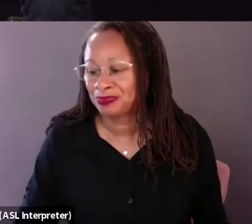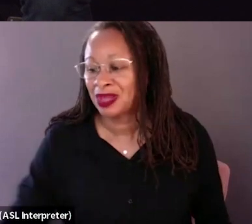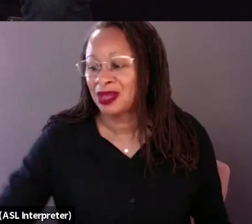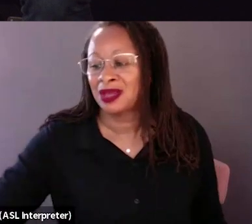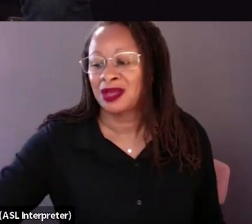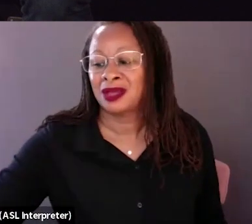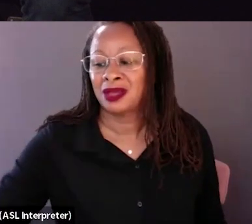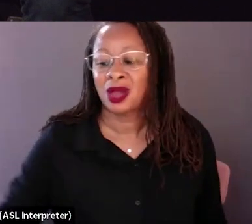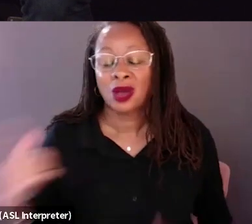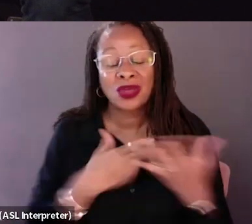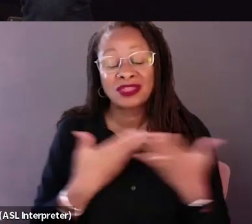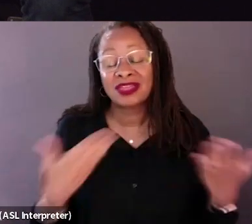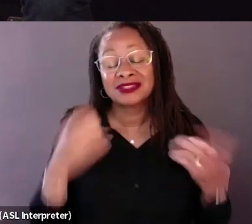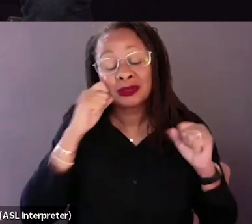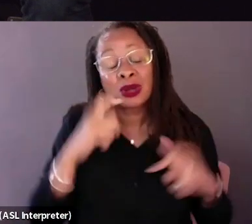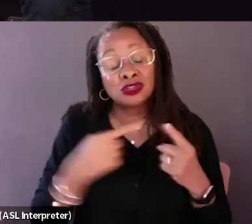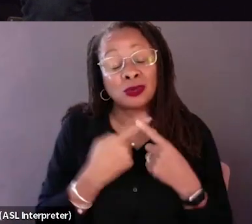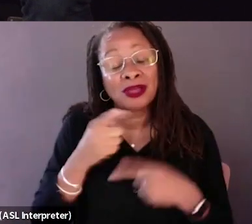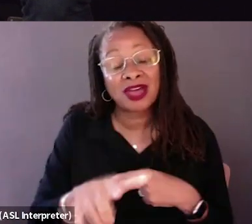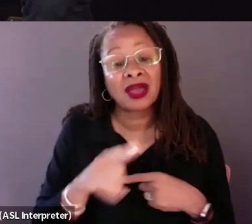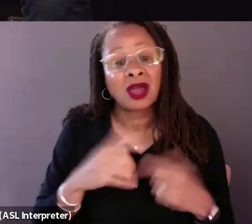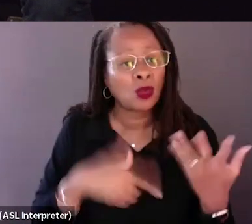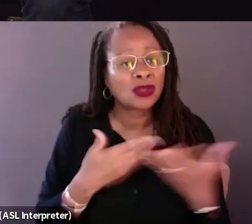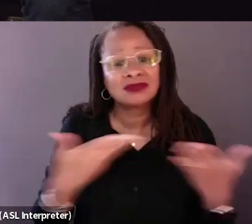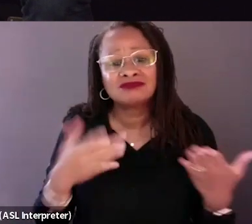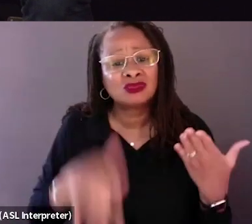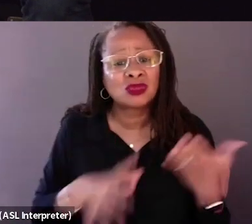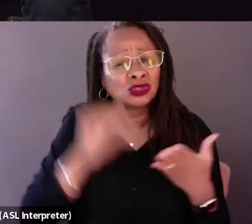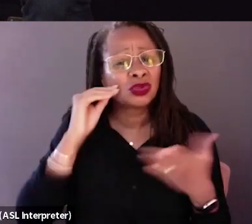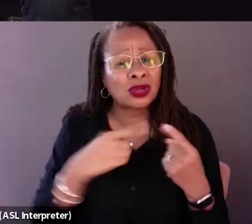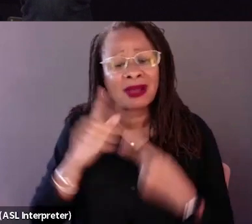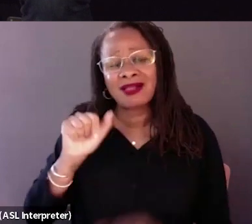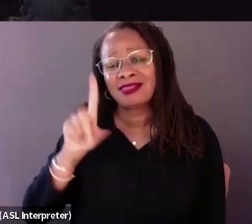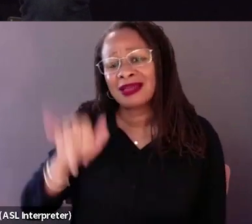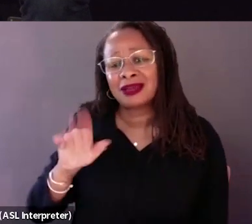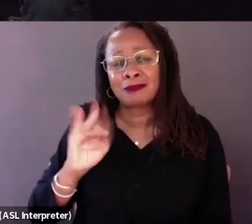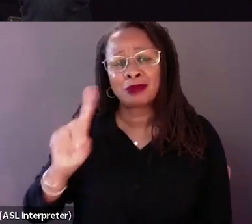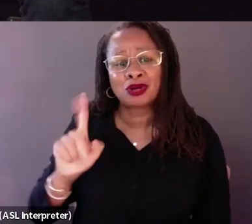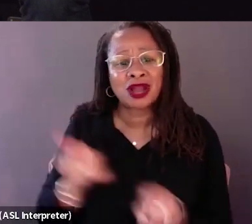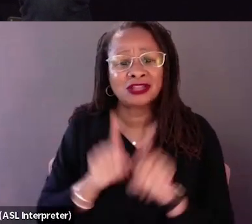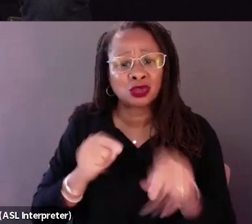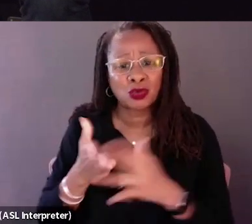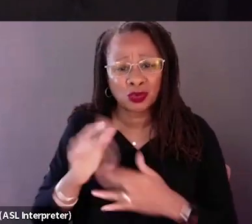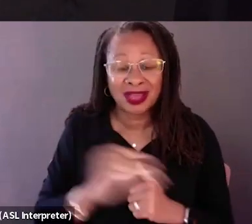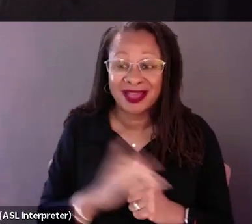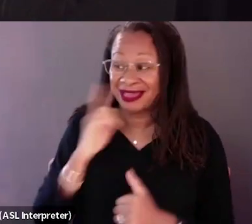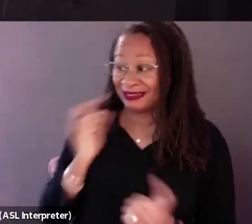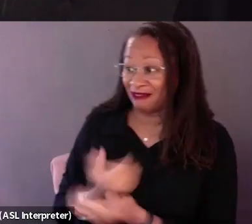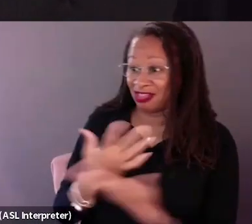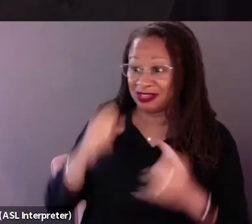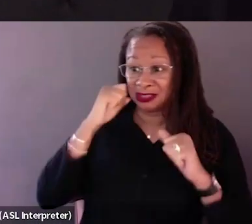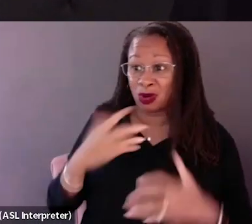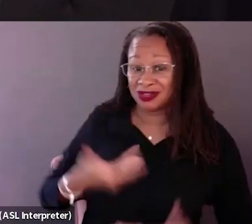for about her life in the White House, but what surprised you that you learned about Lady Bird going through this? I think everything surprised me. You know, like I